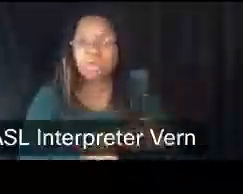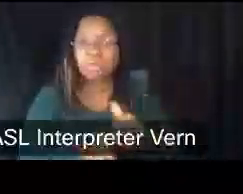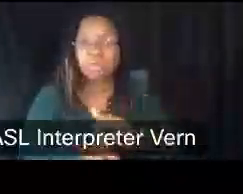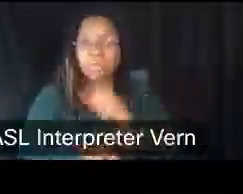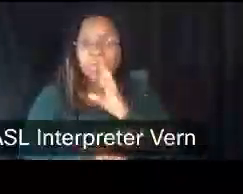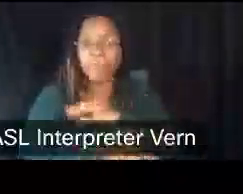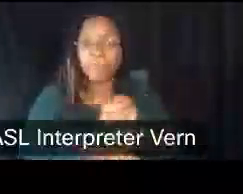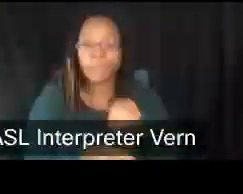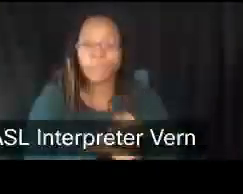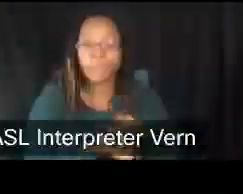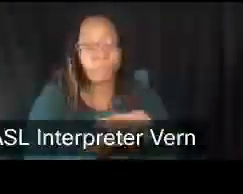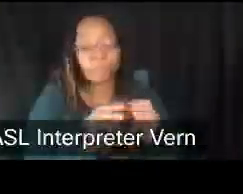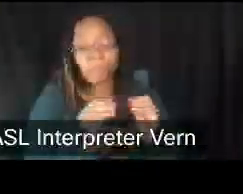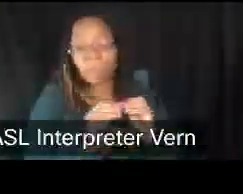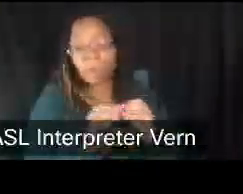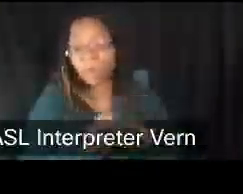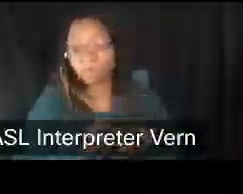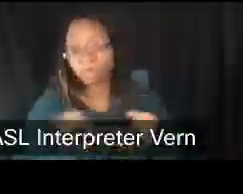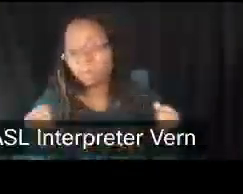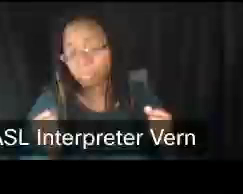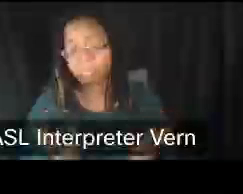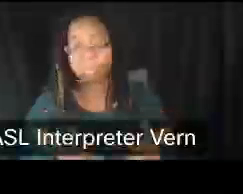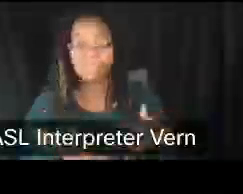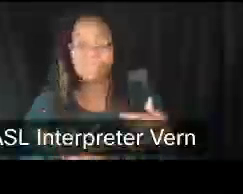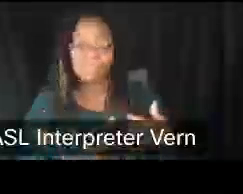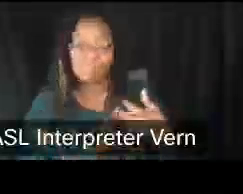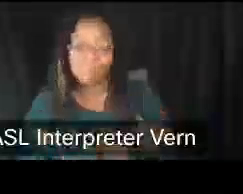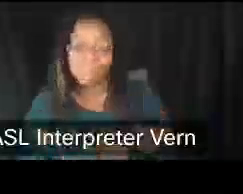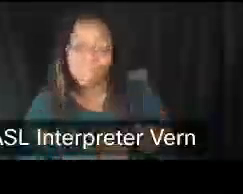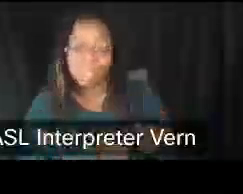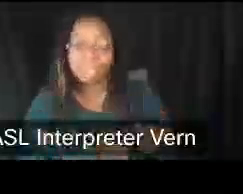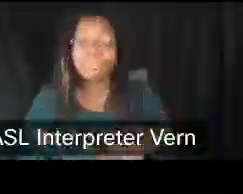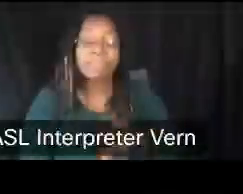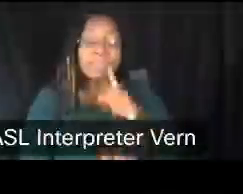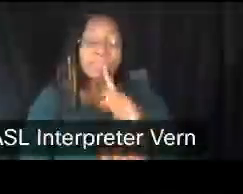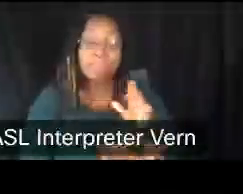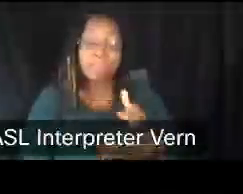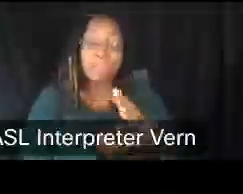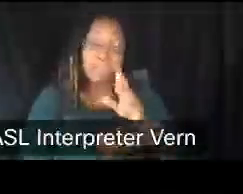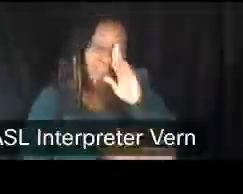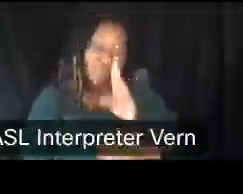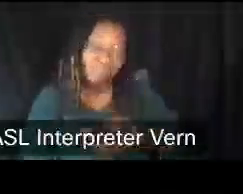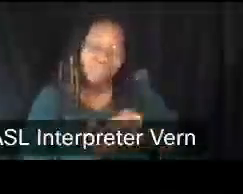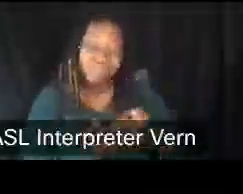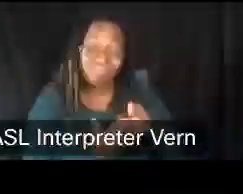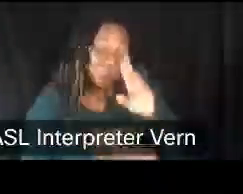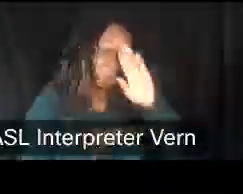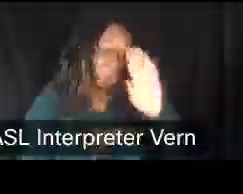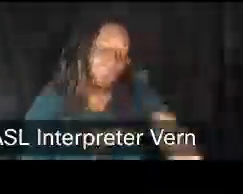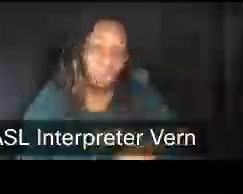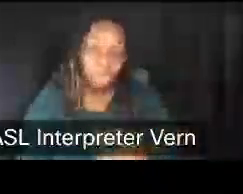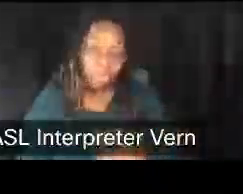is transparency, trustworthiness, and really sharing the hard truths. And when we look at